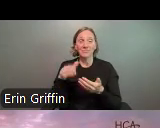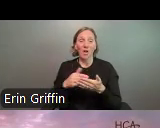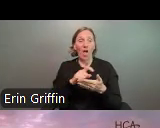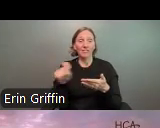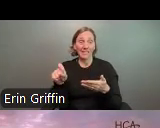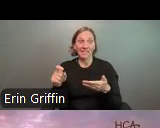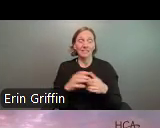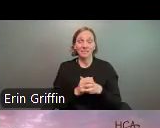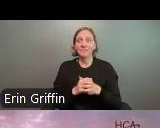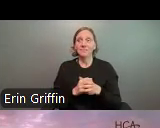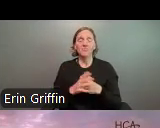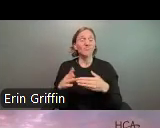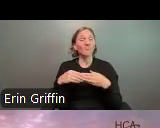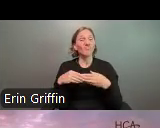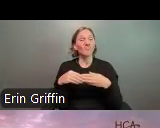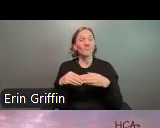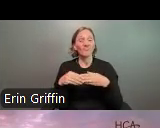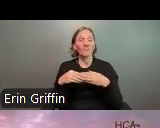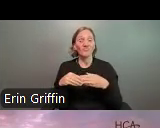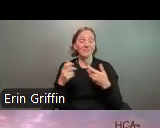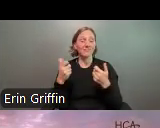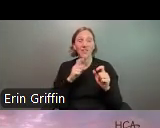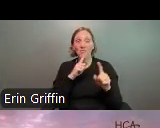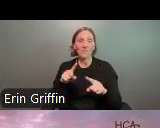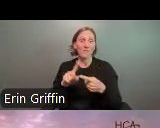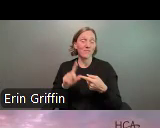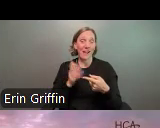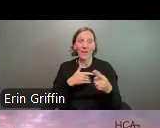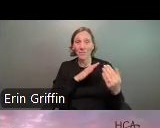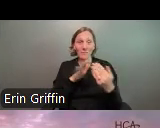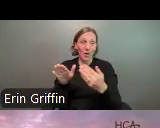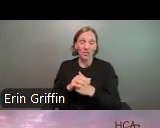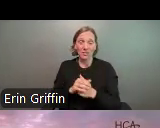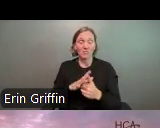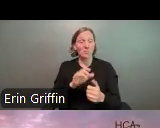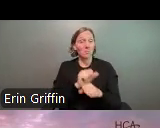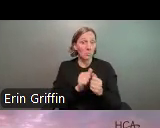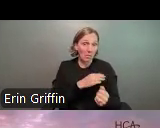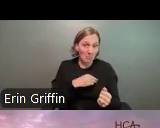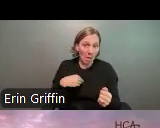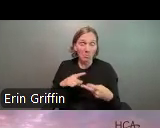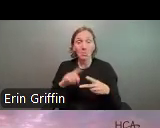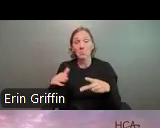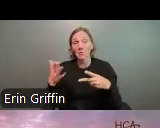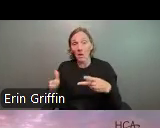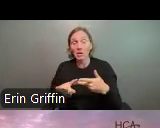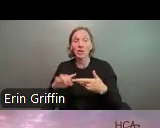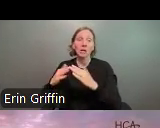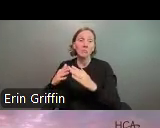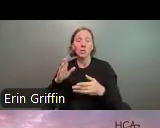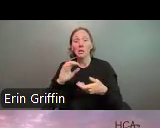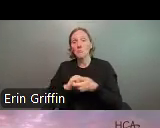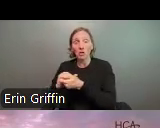pretty flexible and very, very flexible and responsive to our approach, whether it's working with members or providers or community partners, always taking that